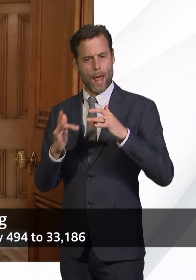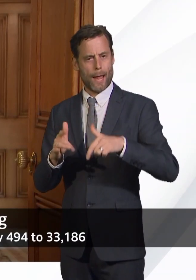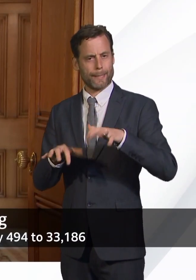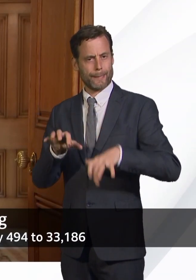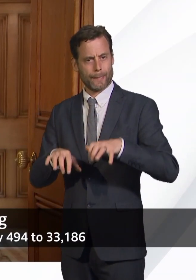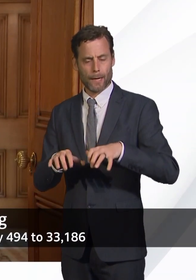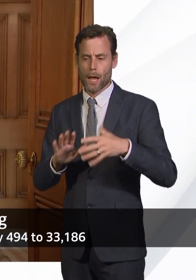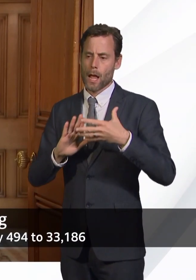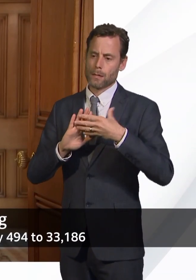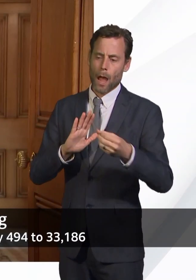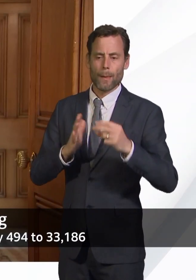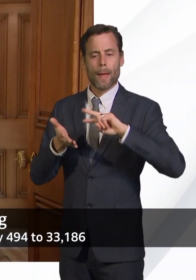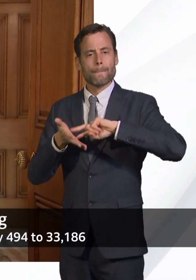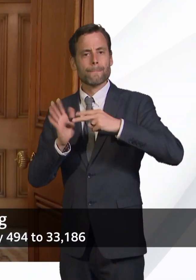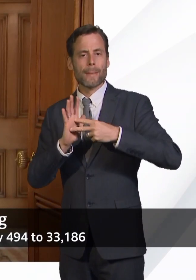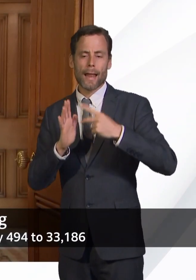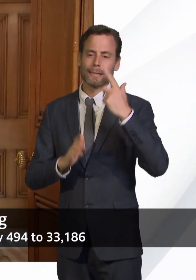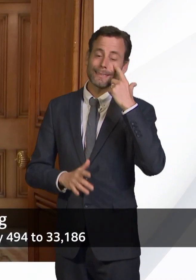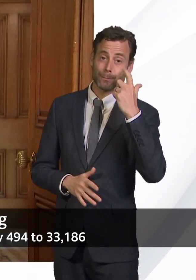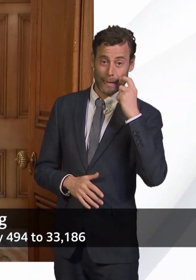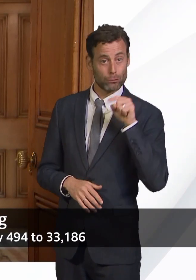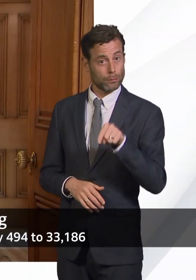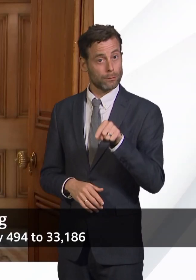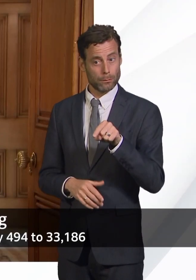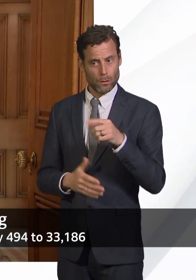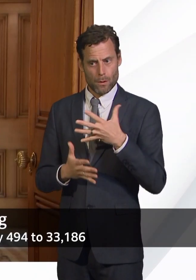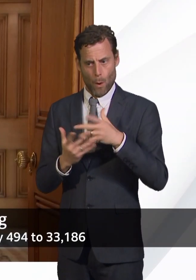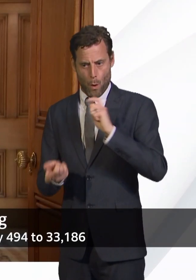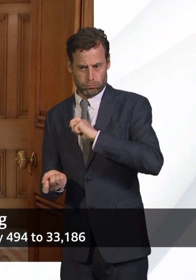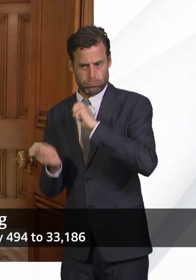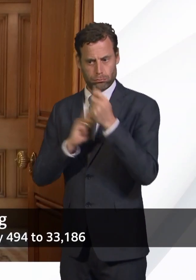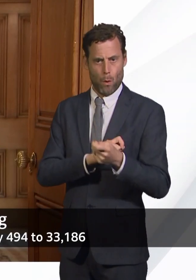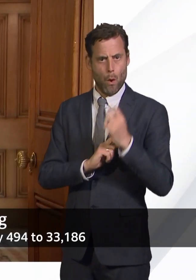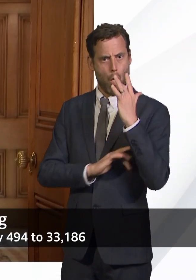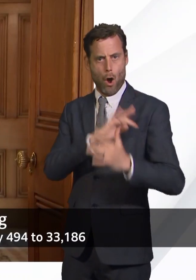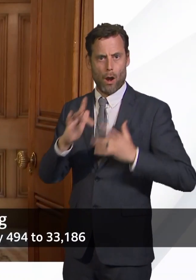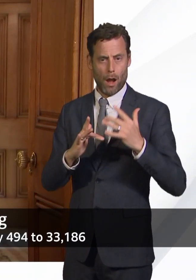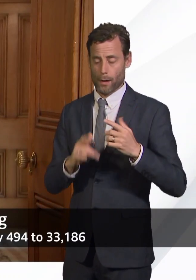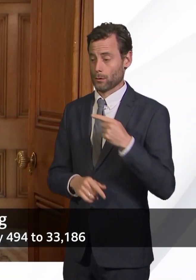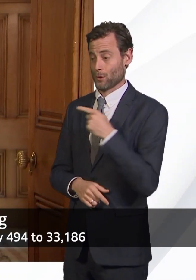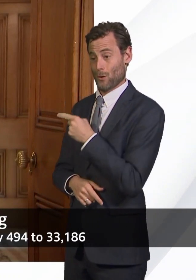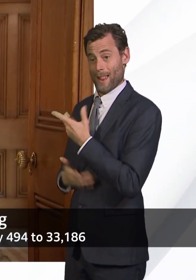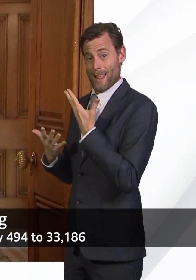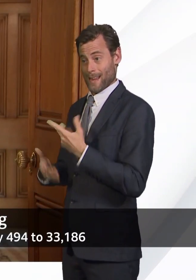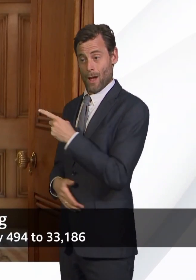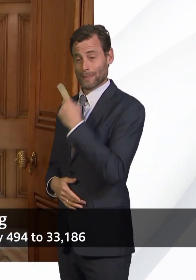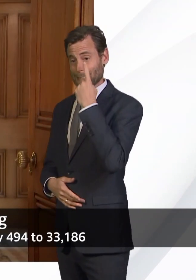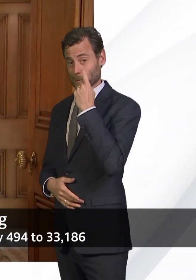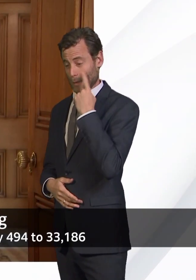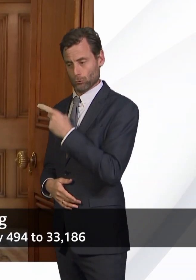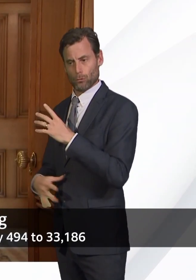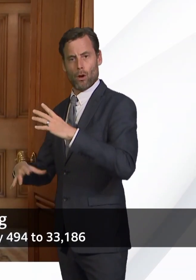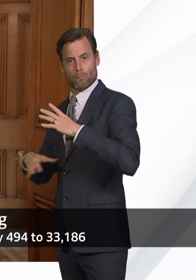the Planning Inspectorate is at the forefront of this work, and I welcome the Inspectorate now undertaking its first